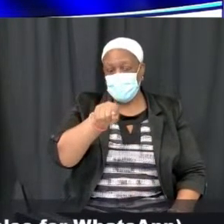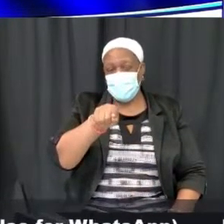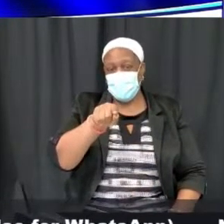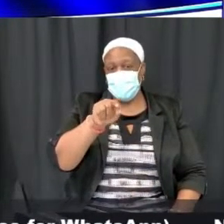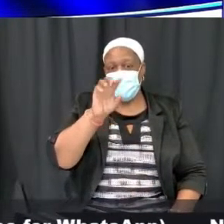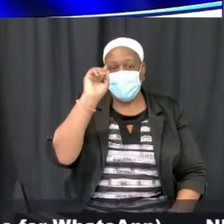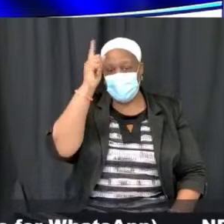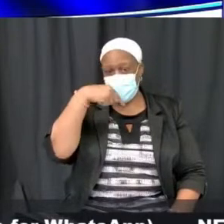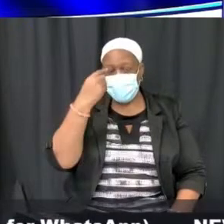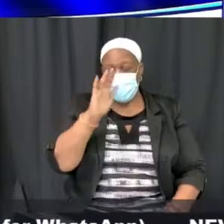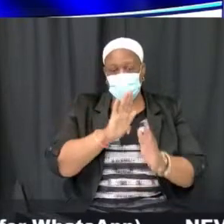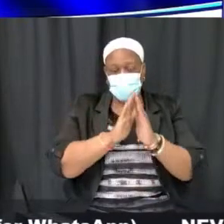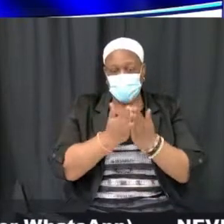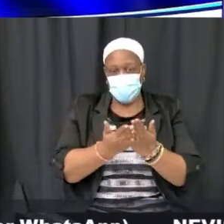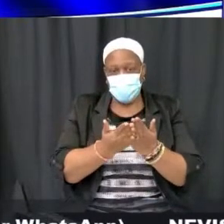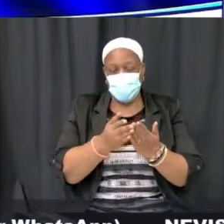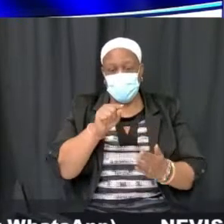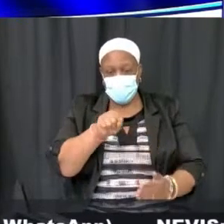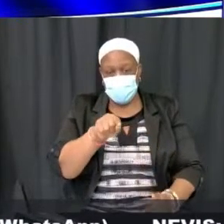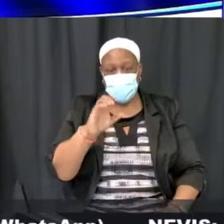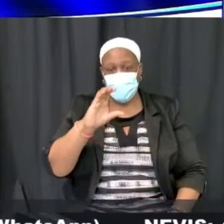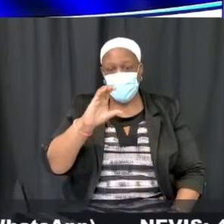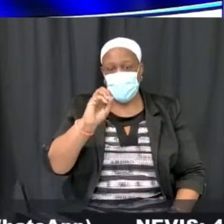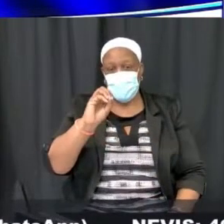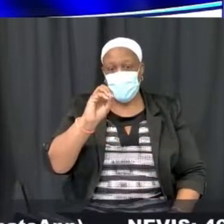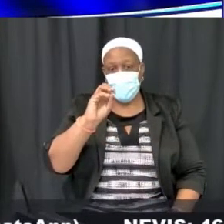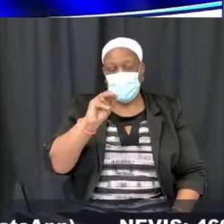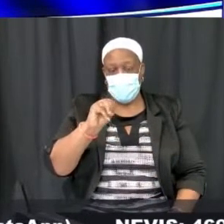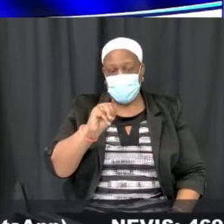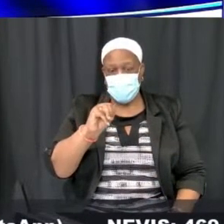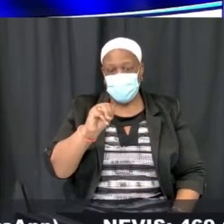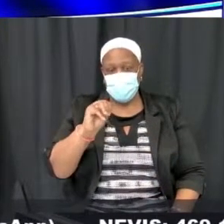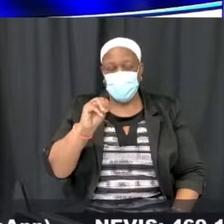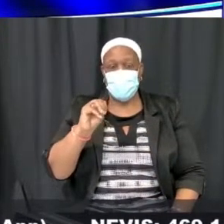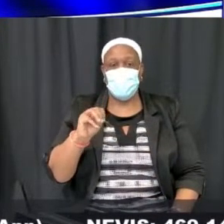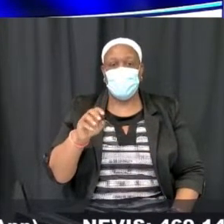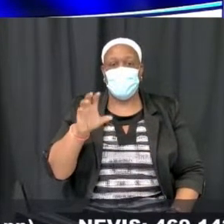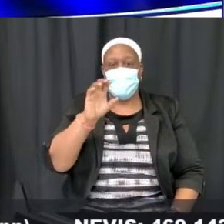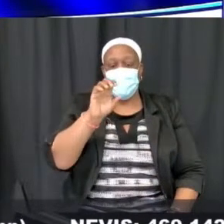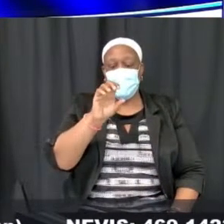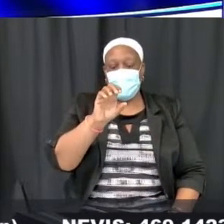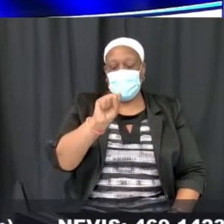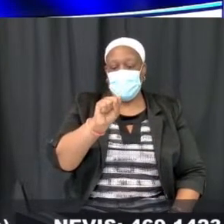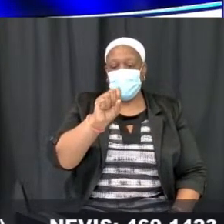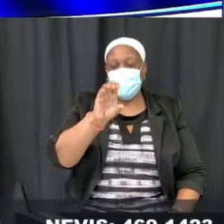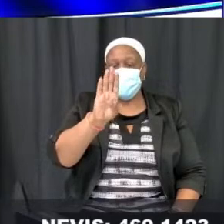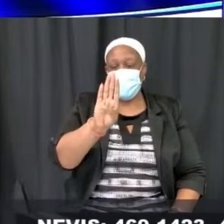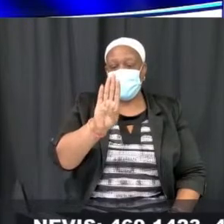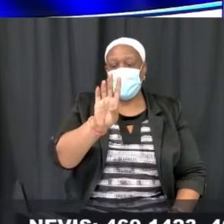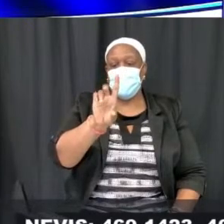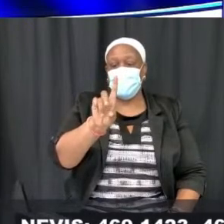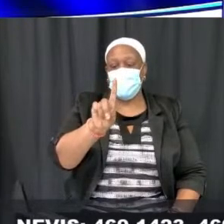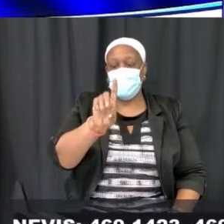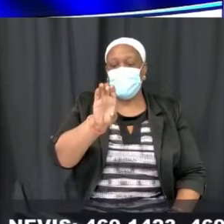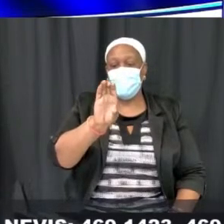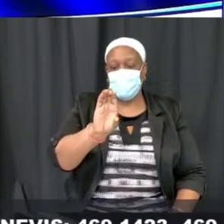www.facebook.com SBDC St. Kitts, or that would be SBDC SKB.